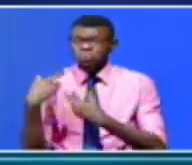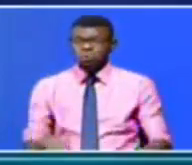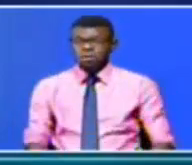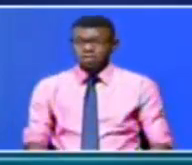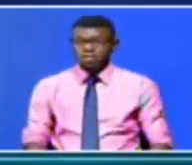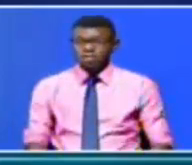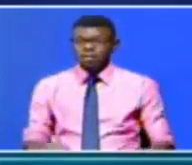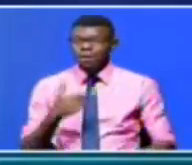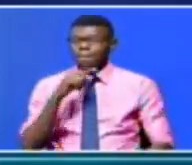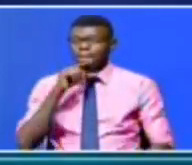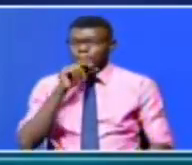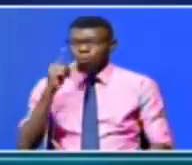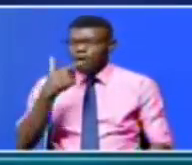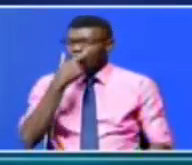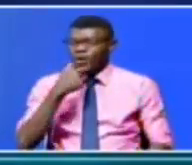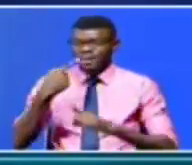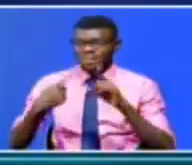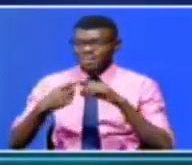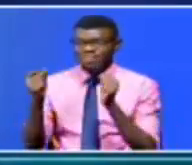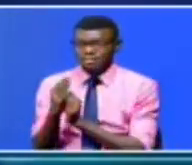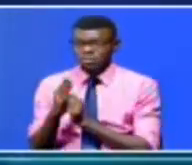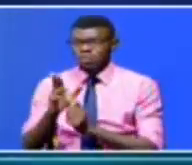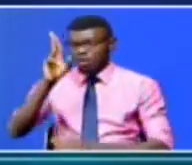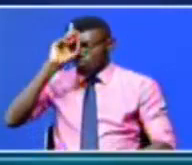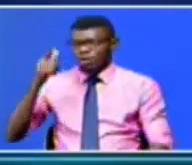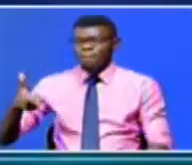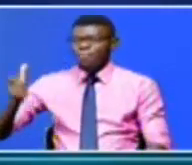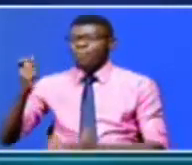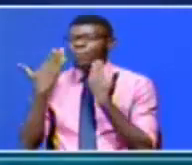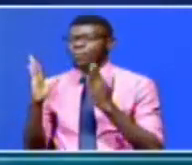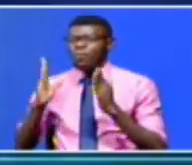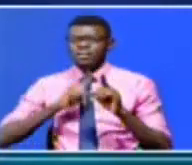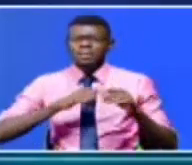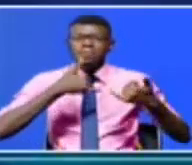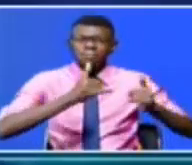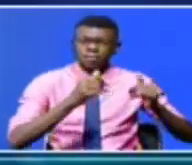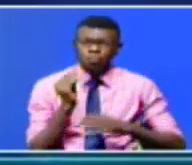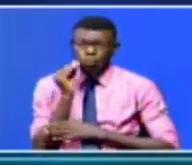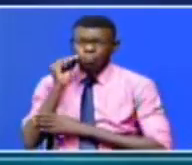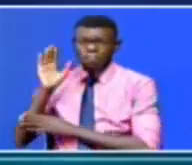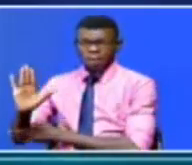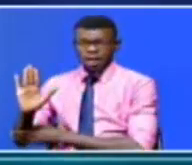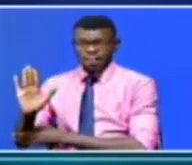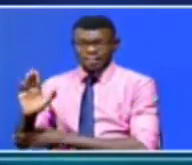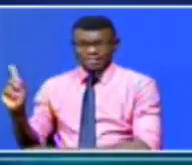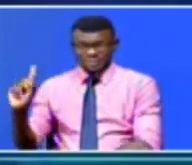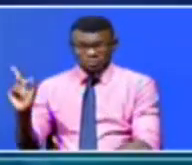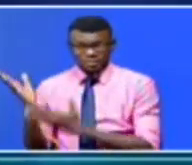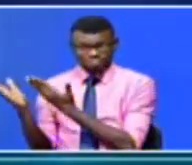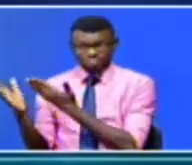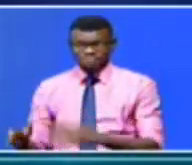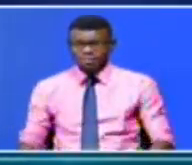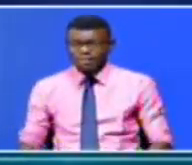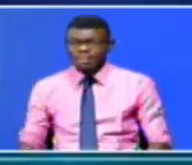including a 13-year-old boy who succumbed to a police bullet while playing at the balcony of their home in Kiamaiko Estate in Nairobi.